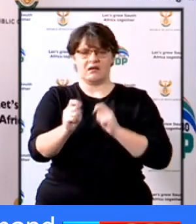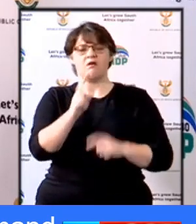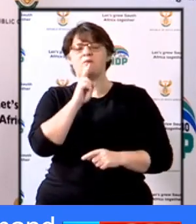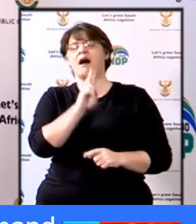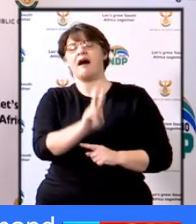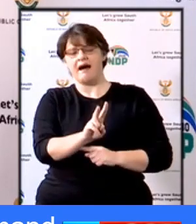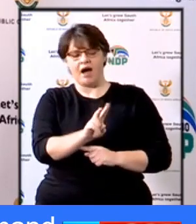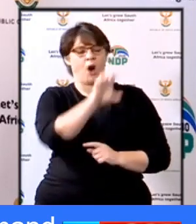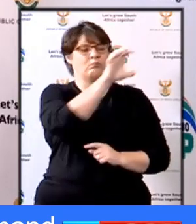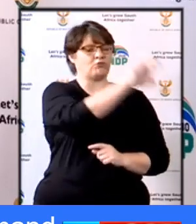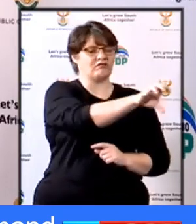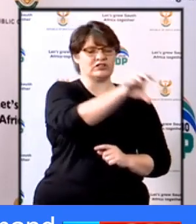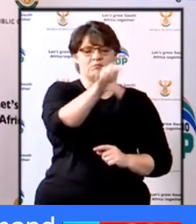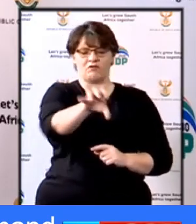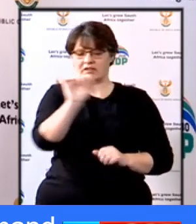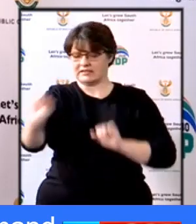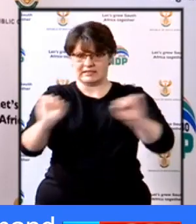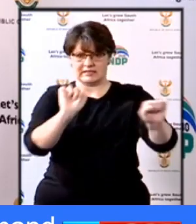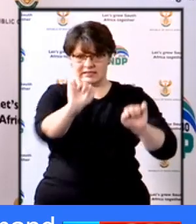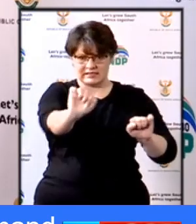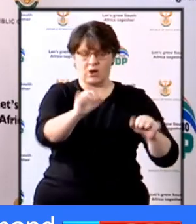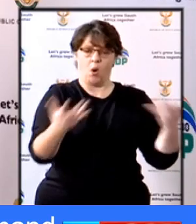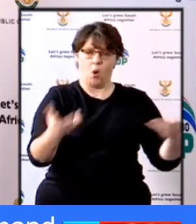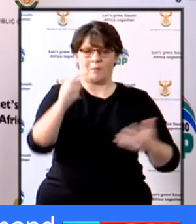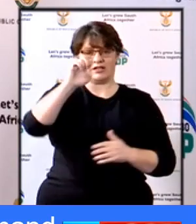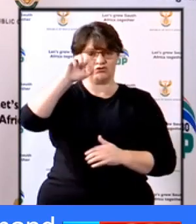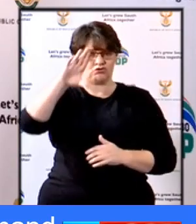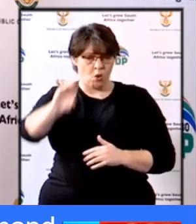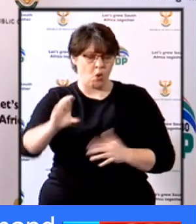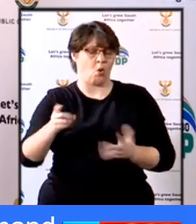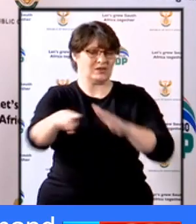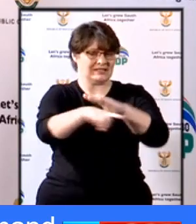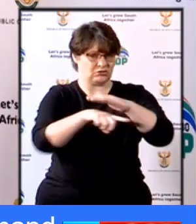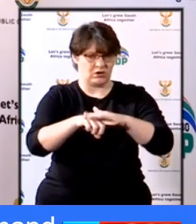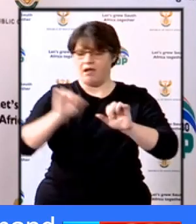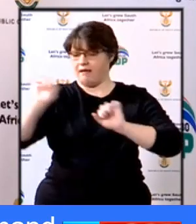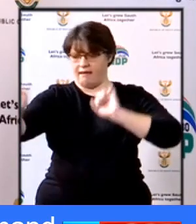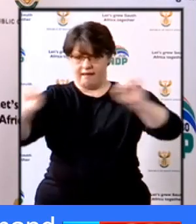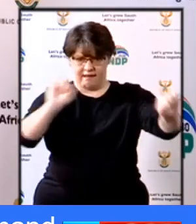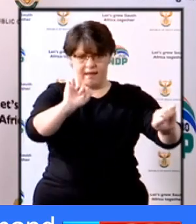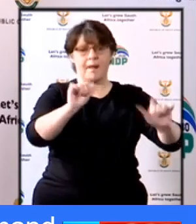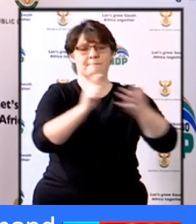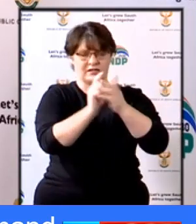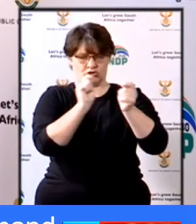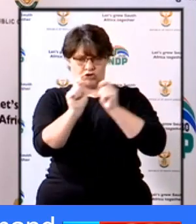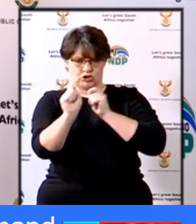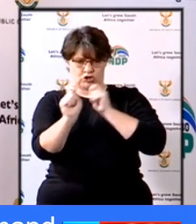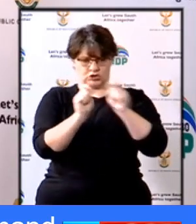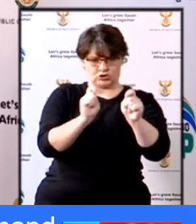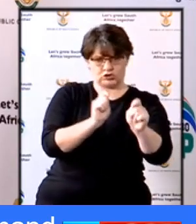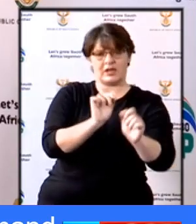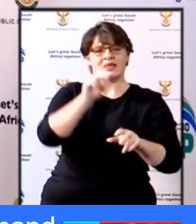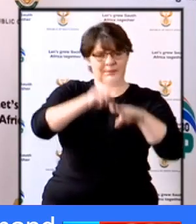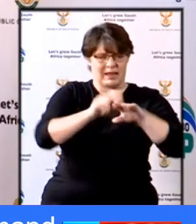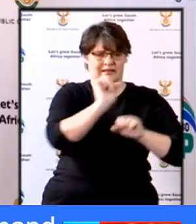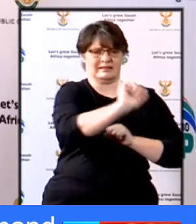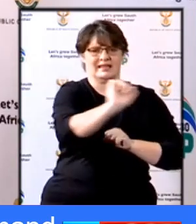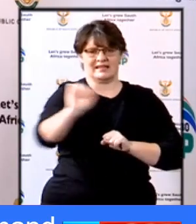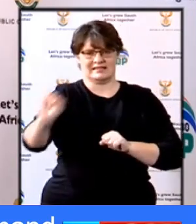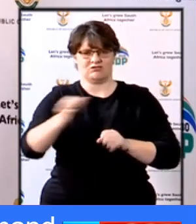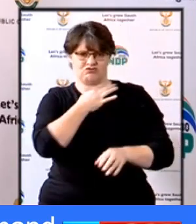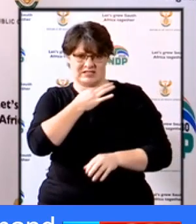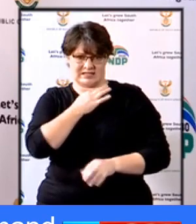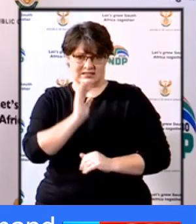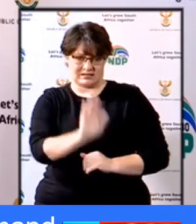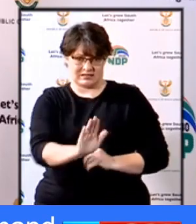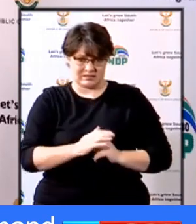subjected each province and district or metro to its own level of the risk alert system. This will assist